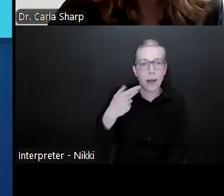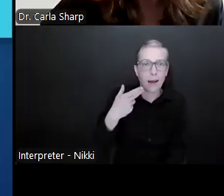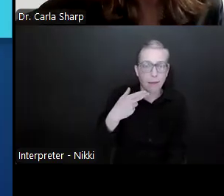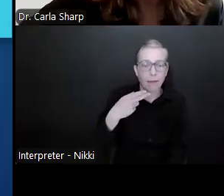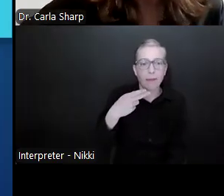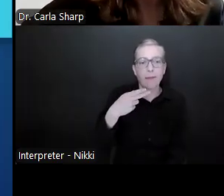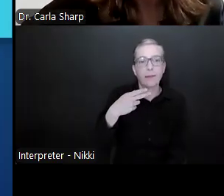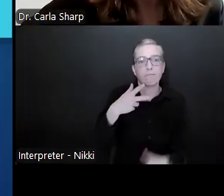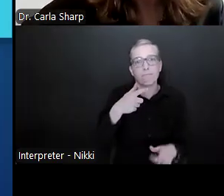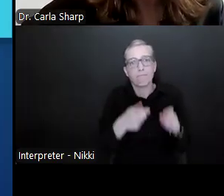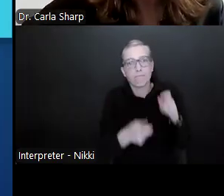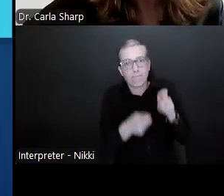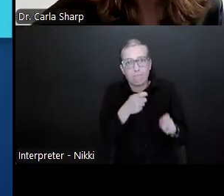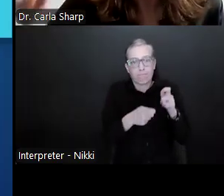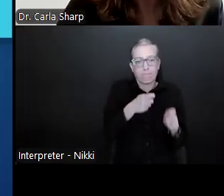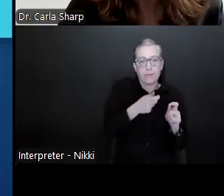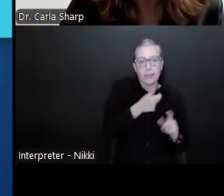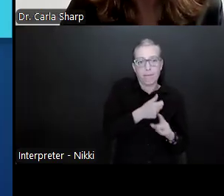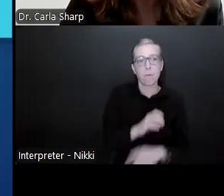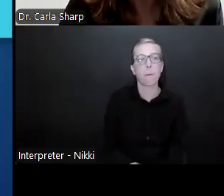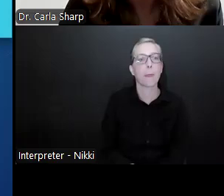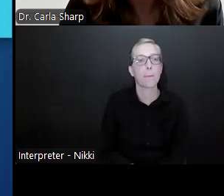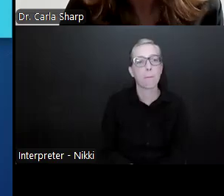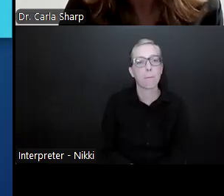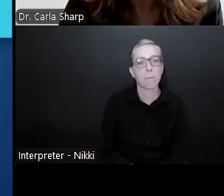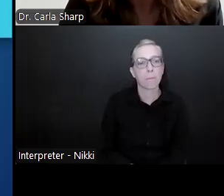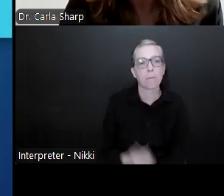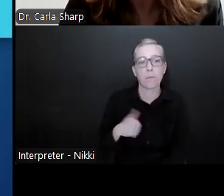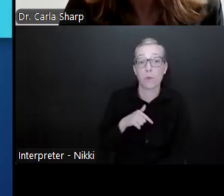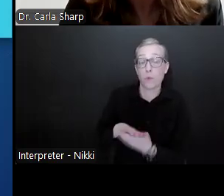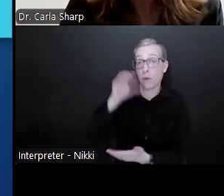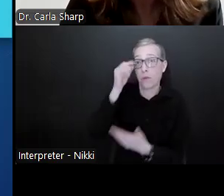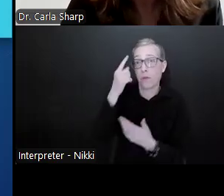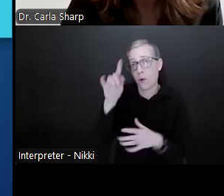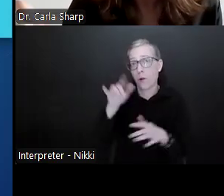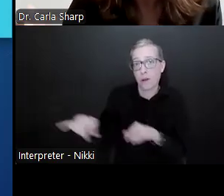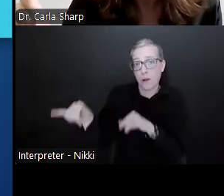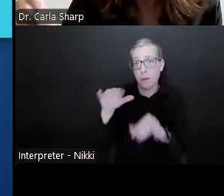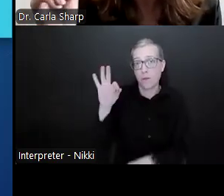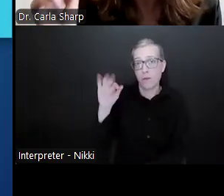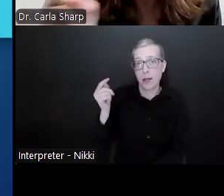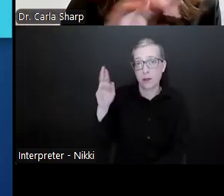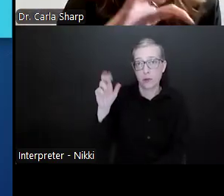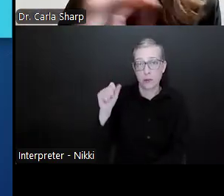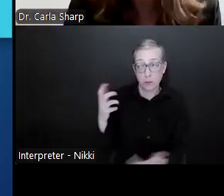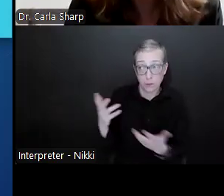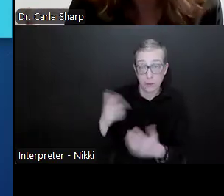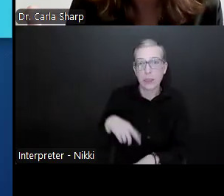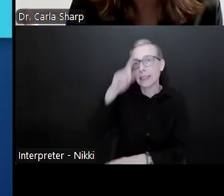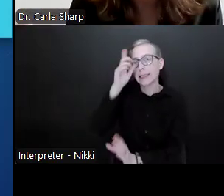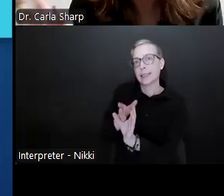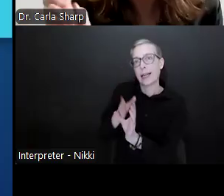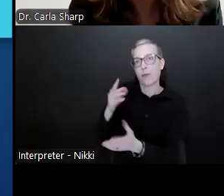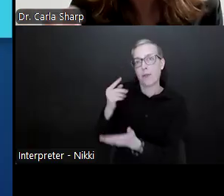Last lesson that we've learned is that for common factors is that psychotherapy, the success we have